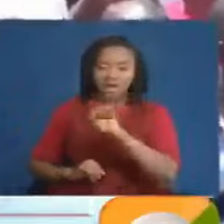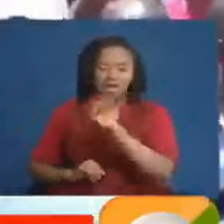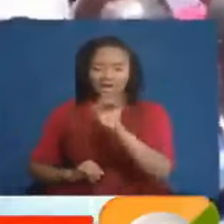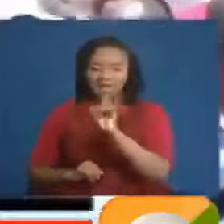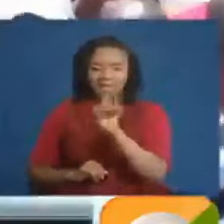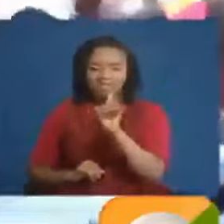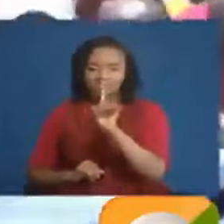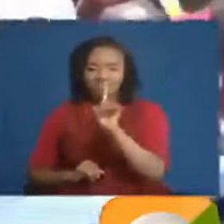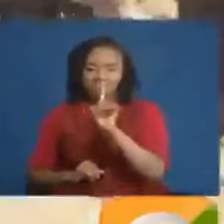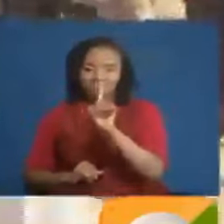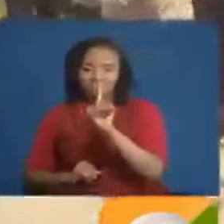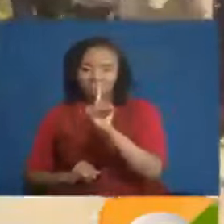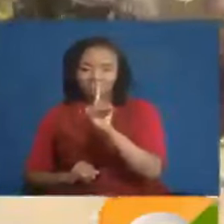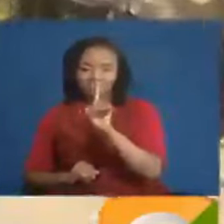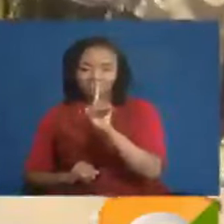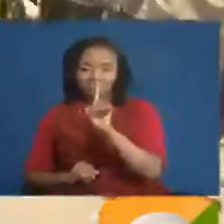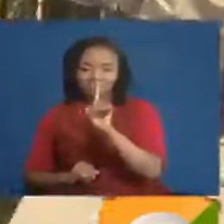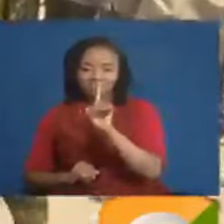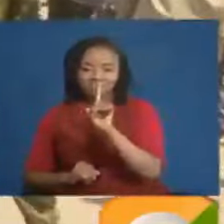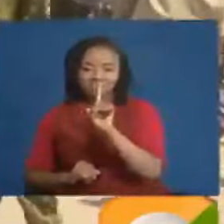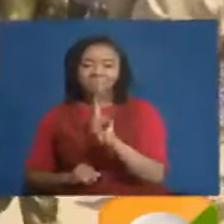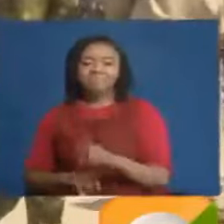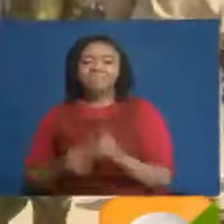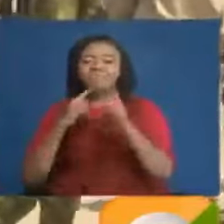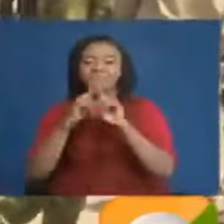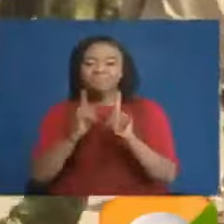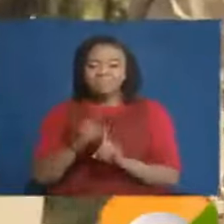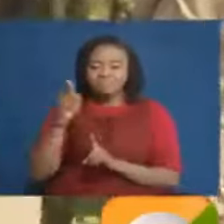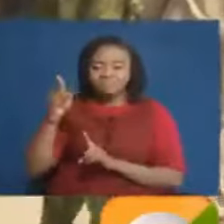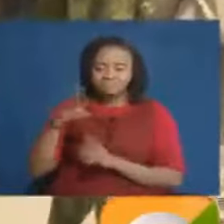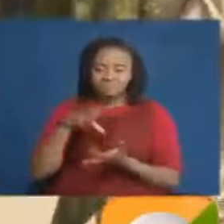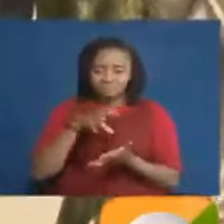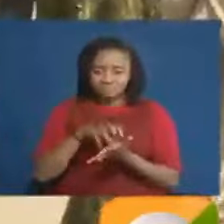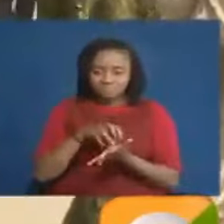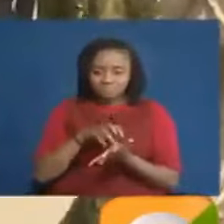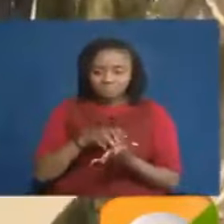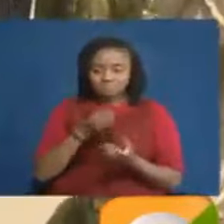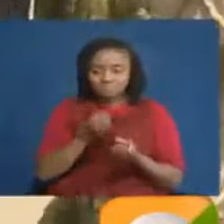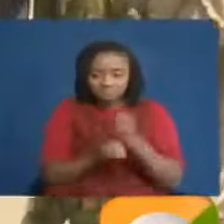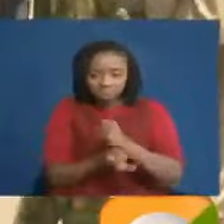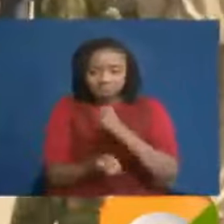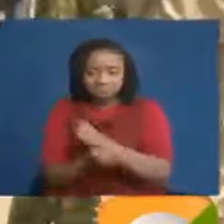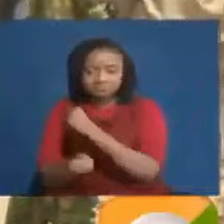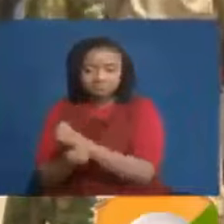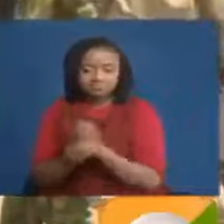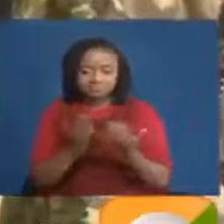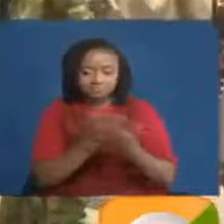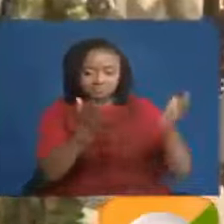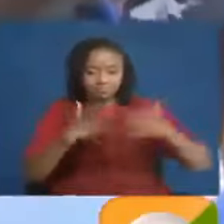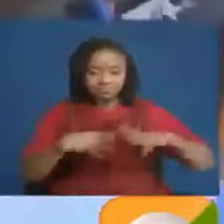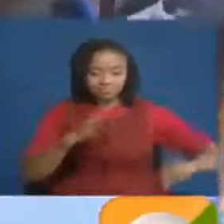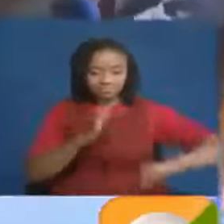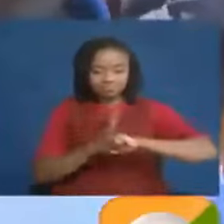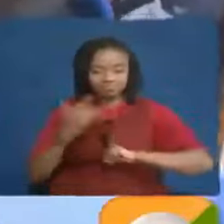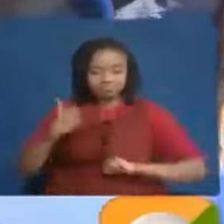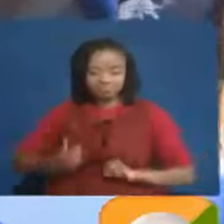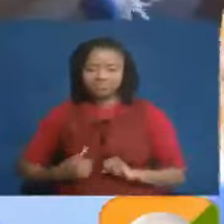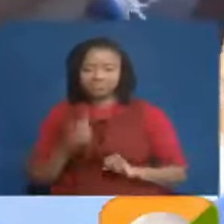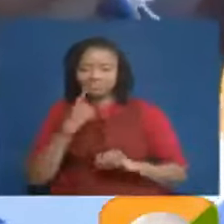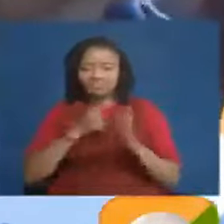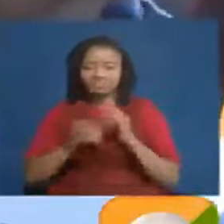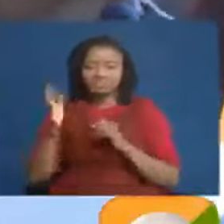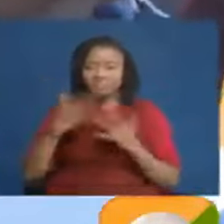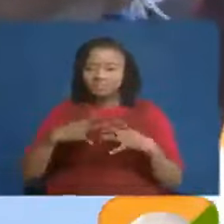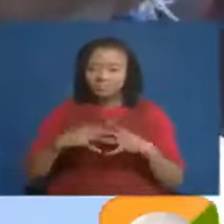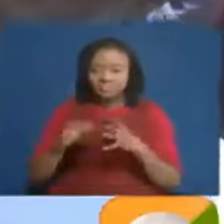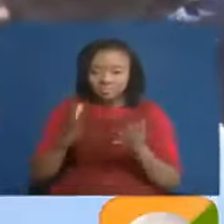wa kwanza. The deputy president, building his case before his supporters, accused those behind the impeachment push of misleading